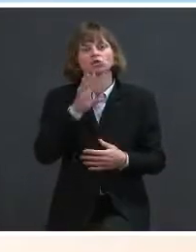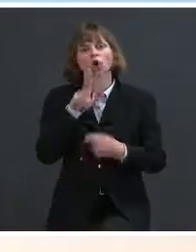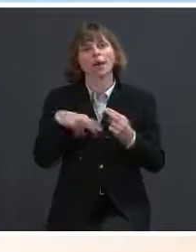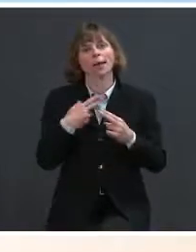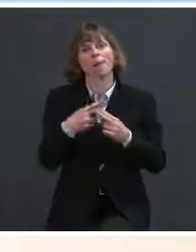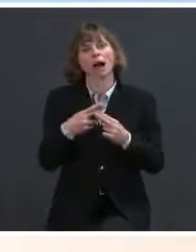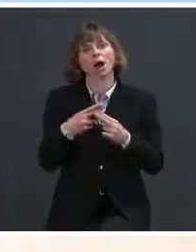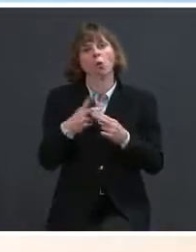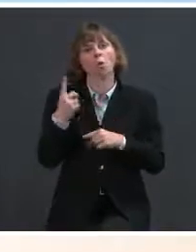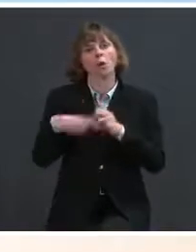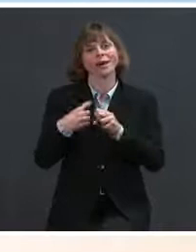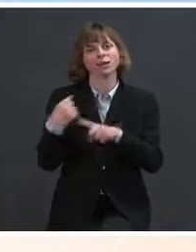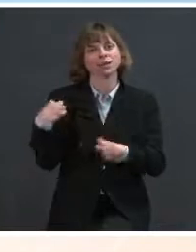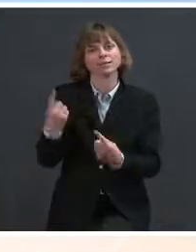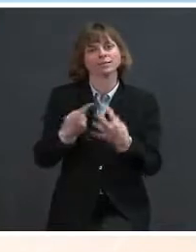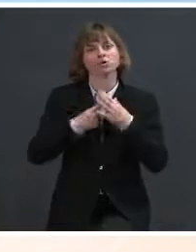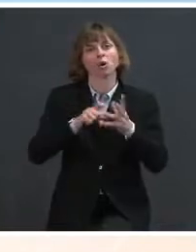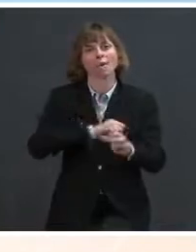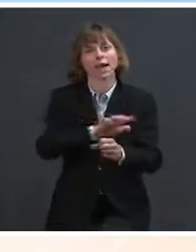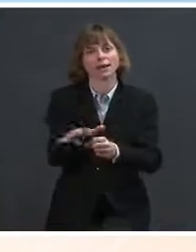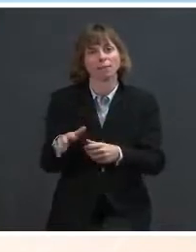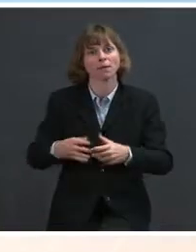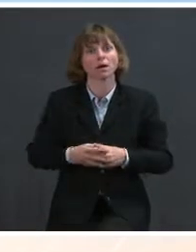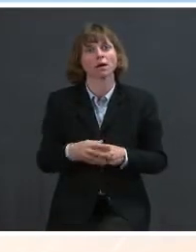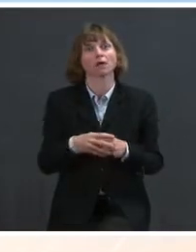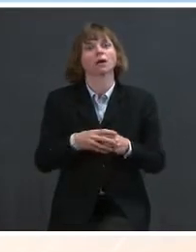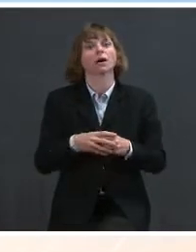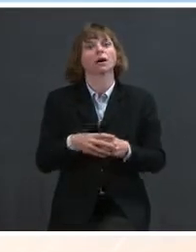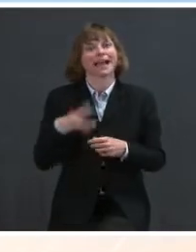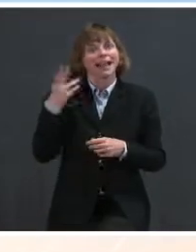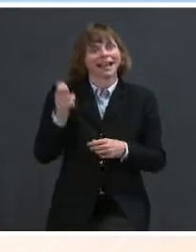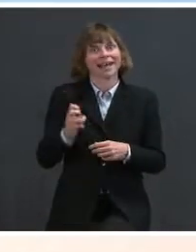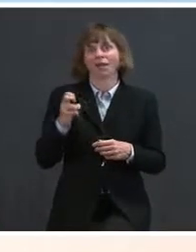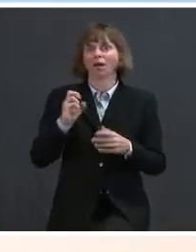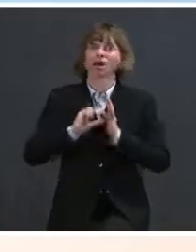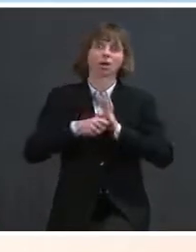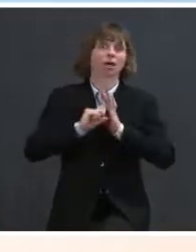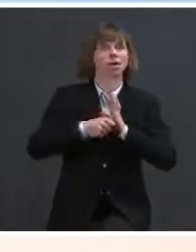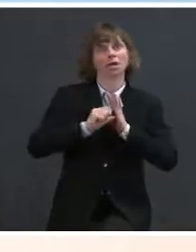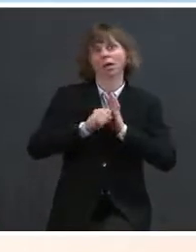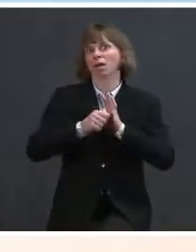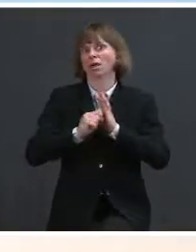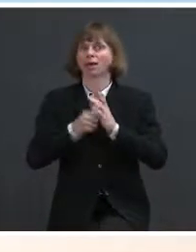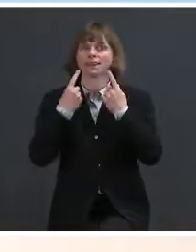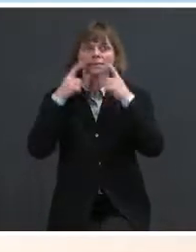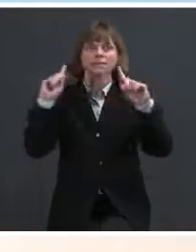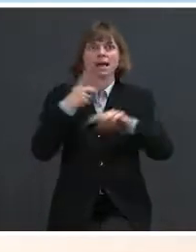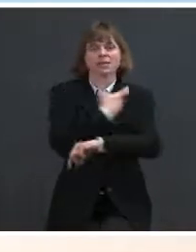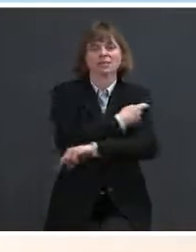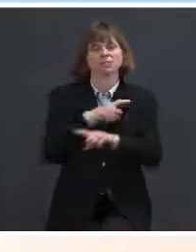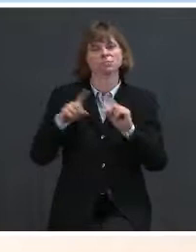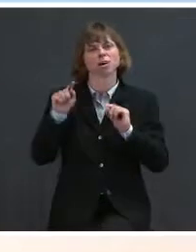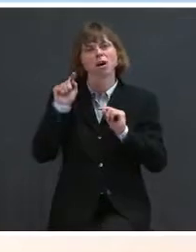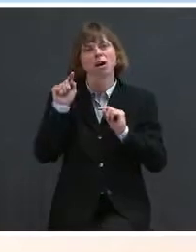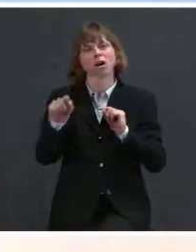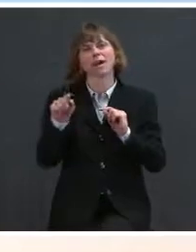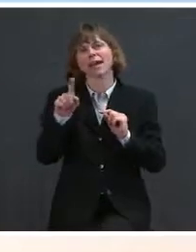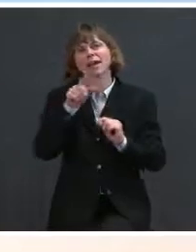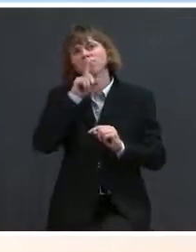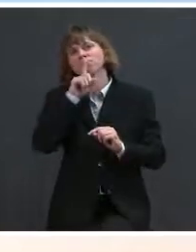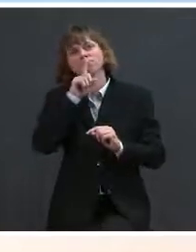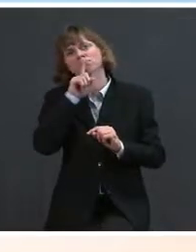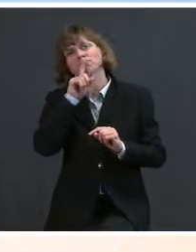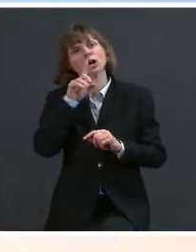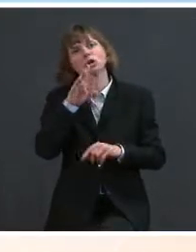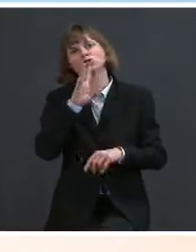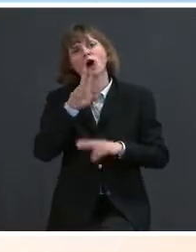pandemic began. Of course, he spent a lot of time touting the success of vaccines, yet there was no mention of the president under whose administration these